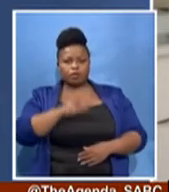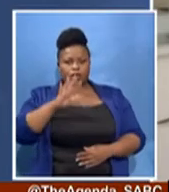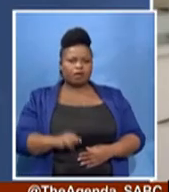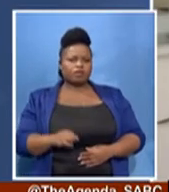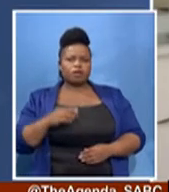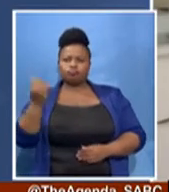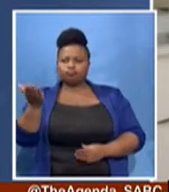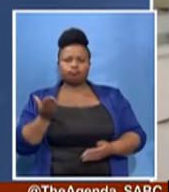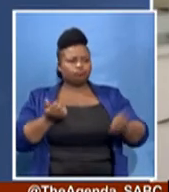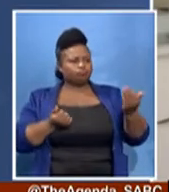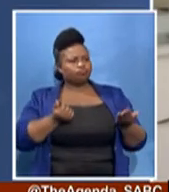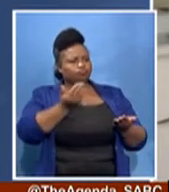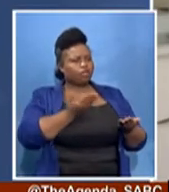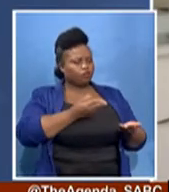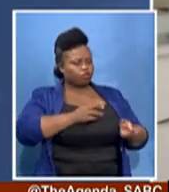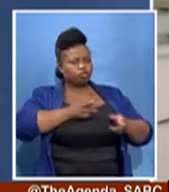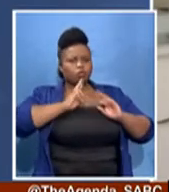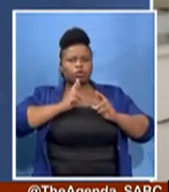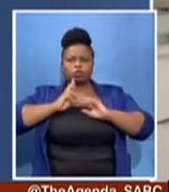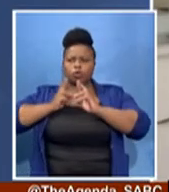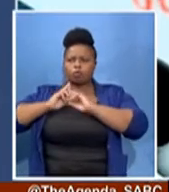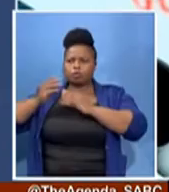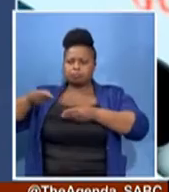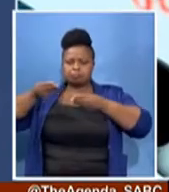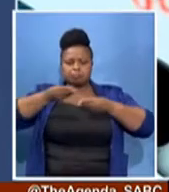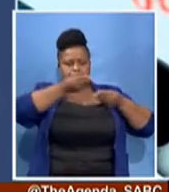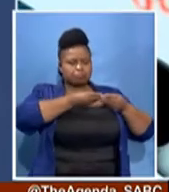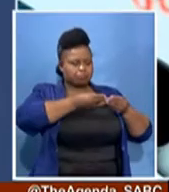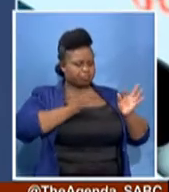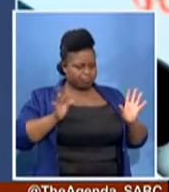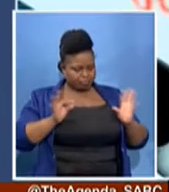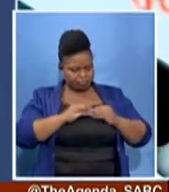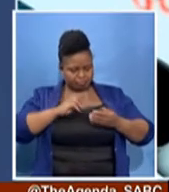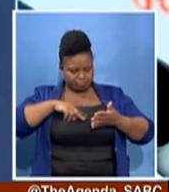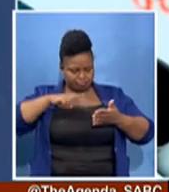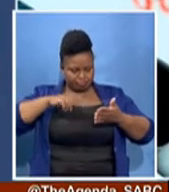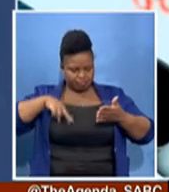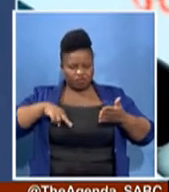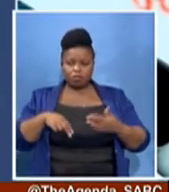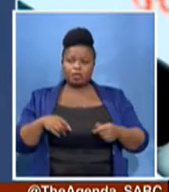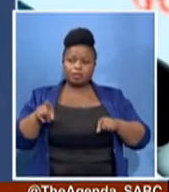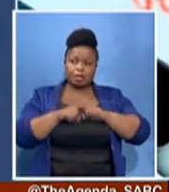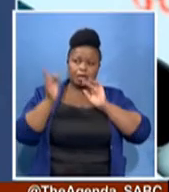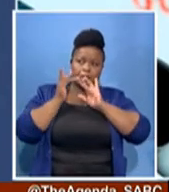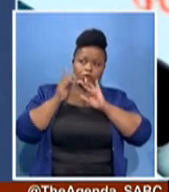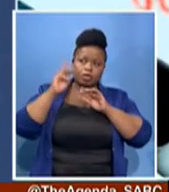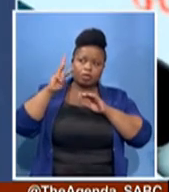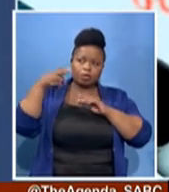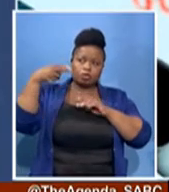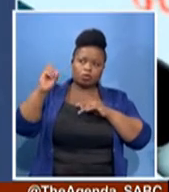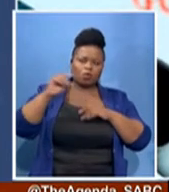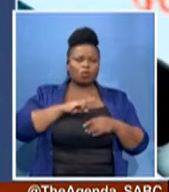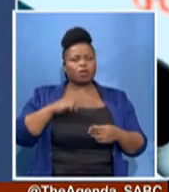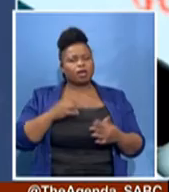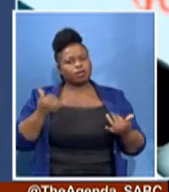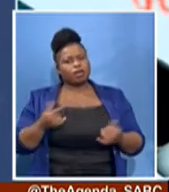Health Organization. And the feeling is across all the expertise that we have is that the